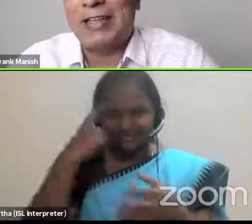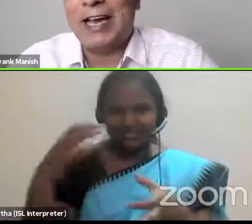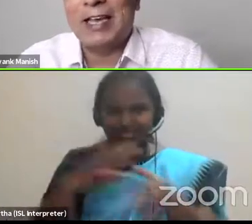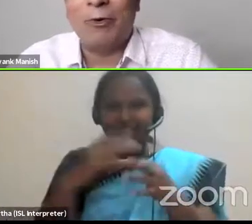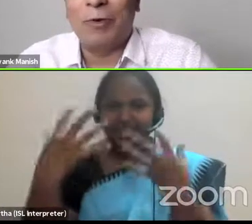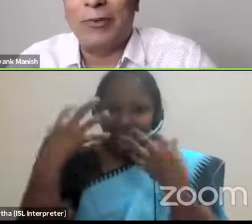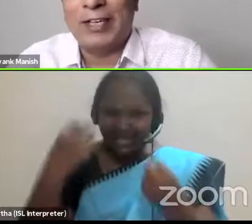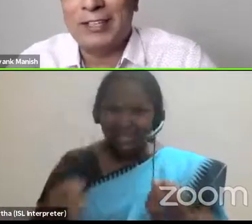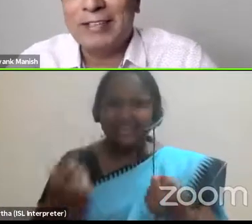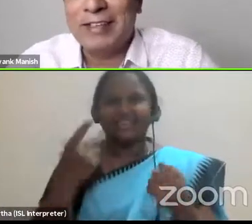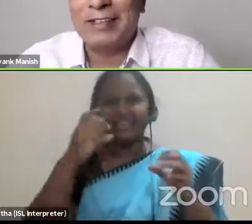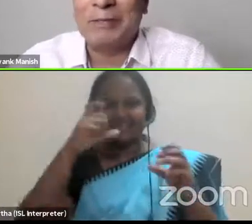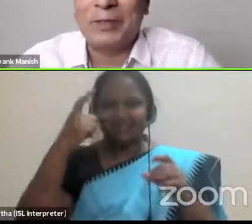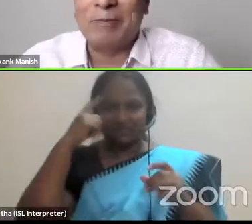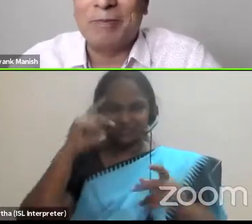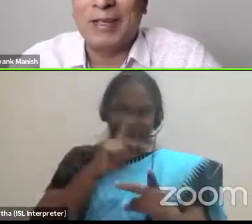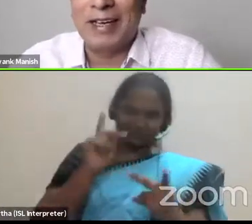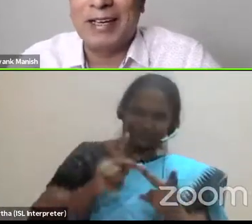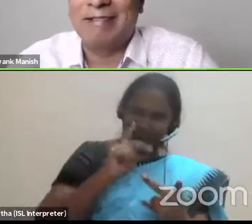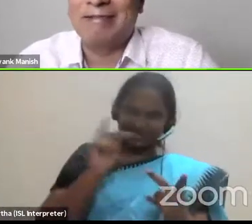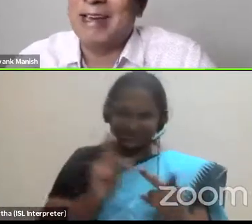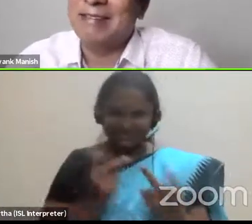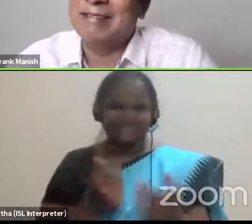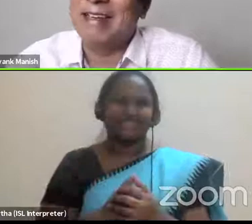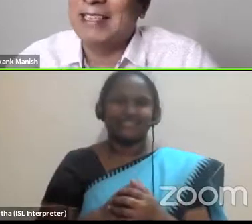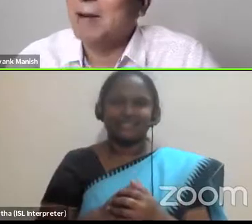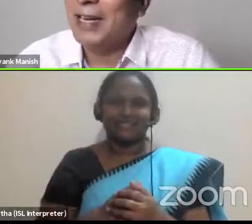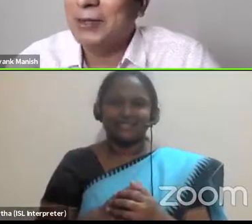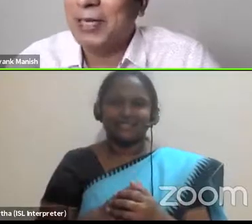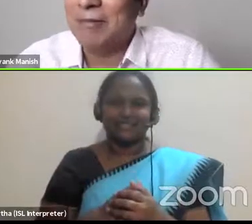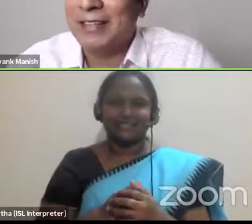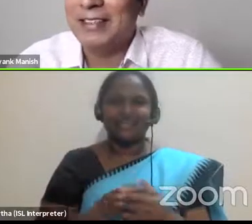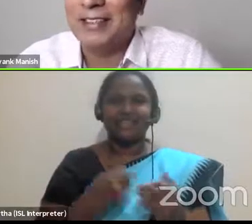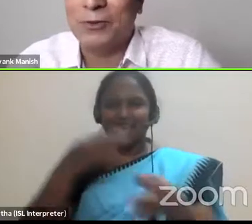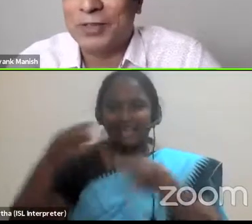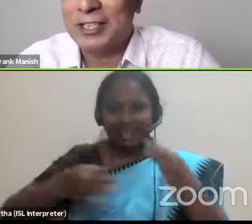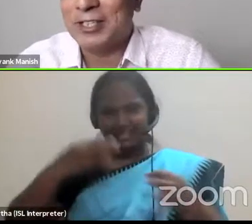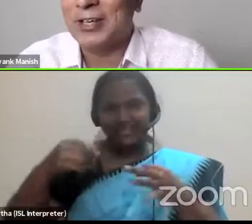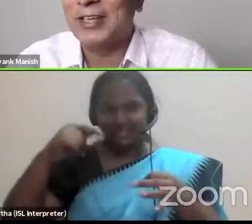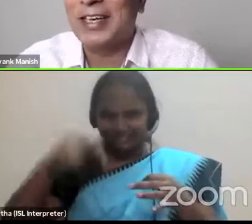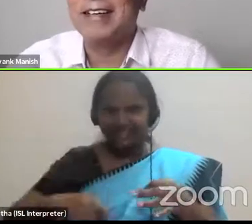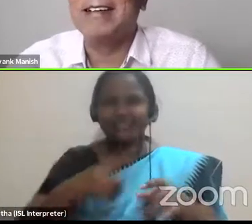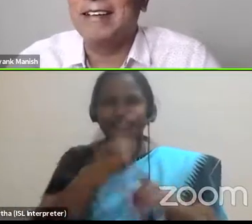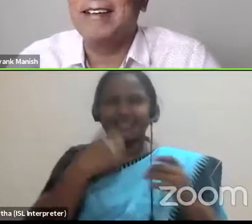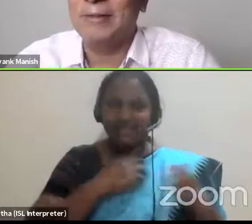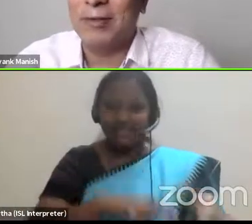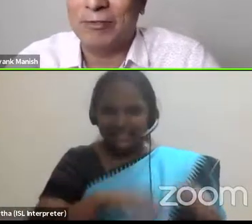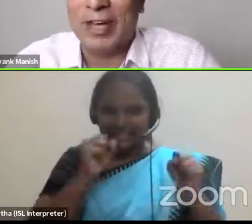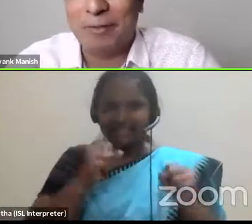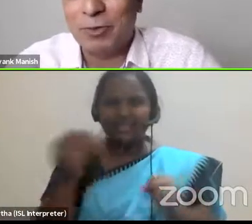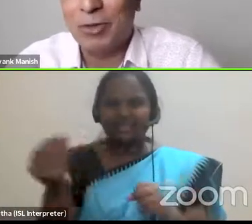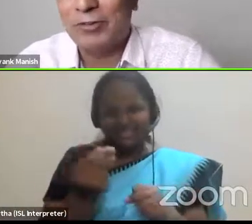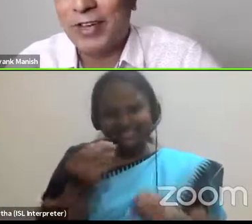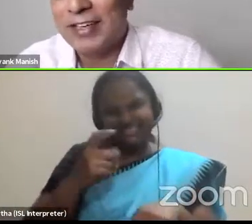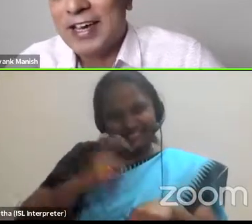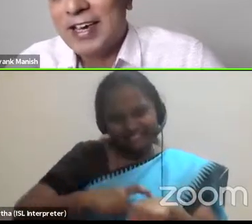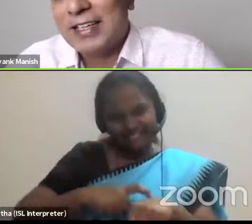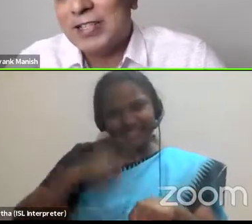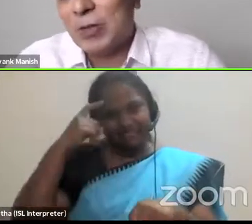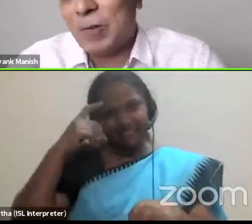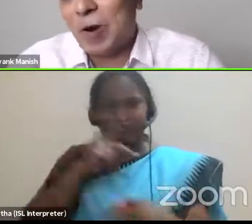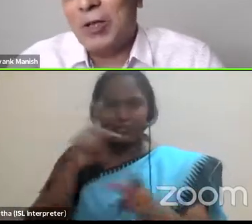always have that eye for perfection. And explaining to them that this is innovation, it's going to take a little bit of time to